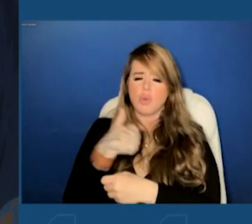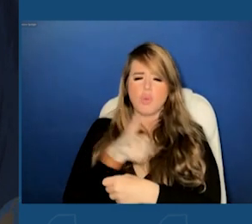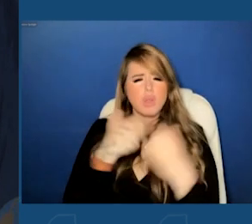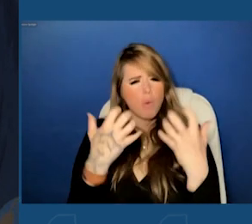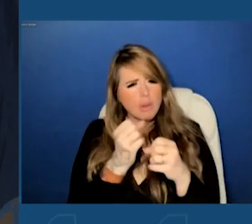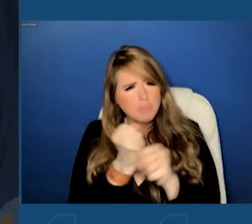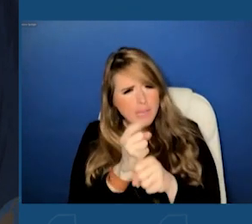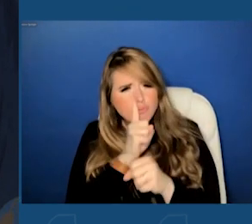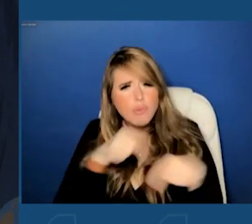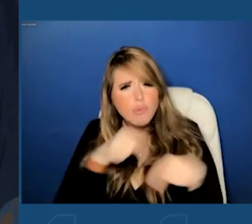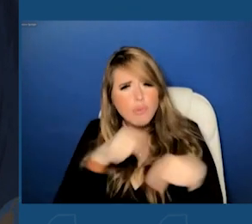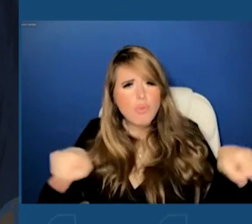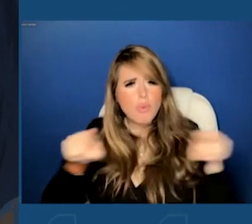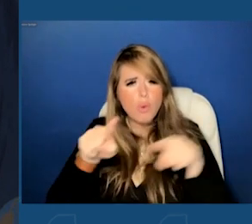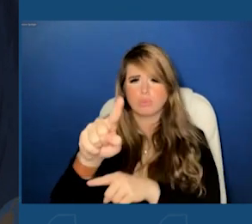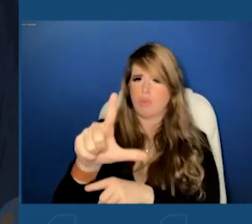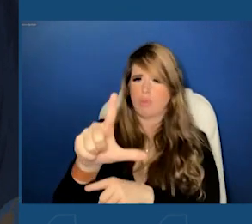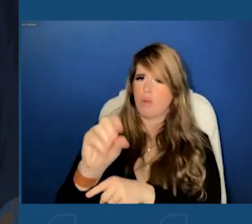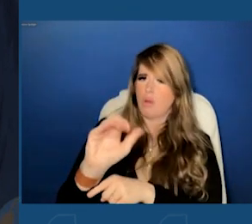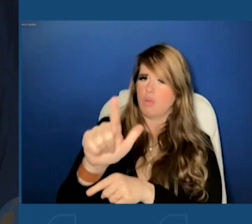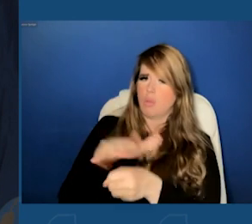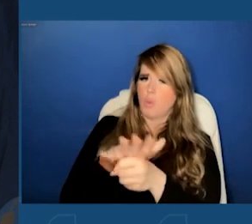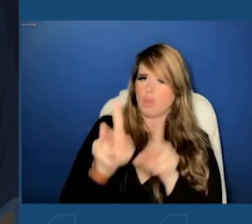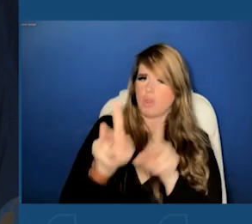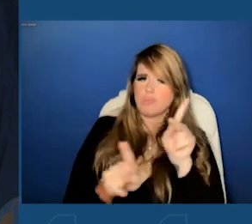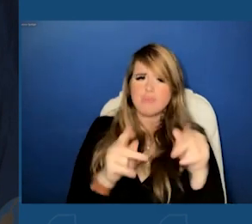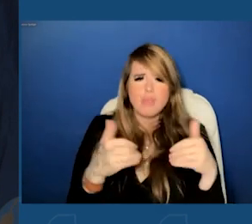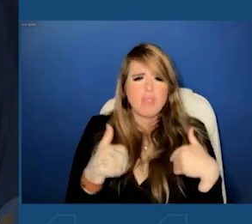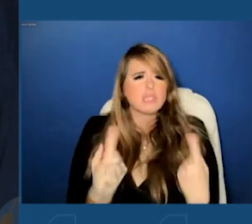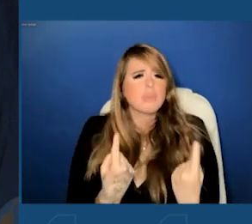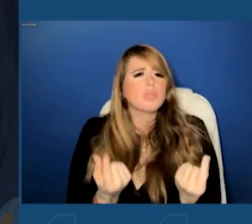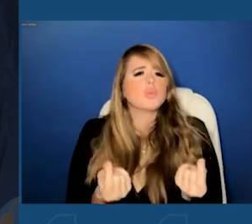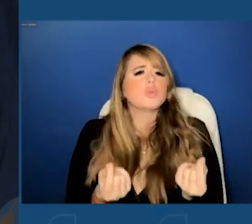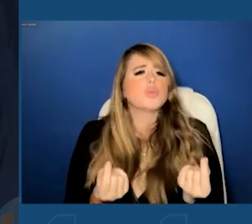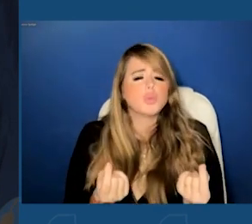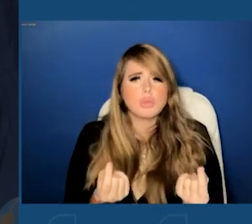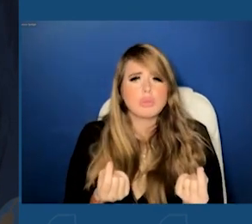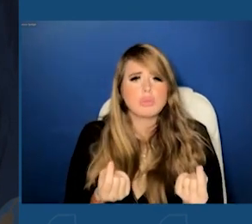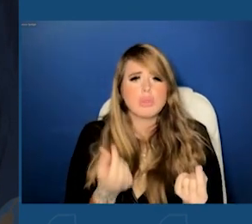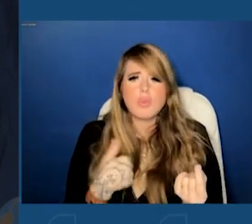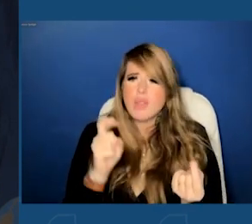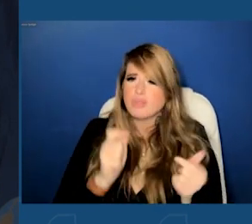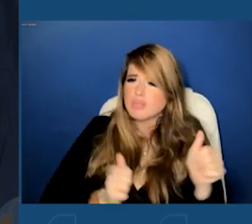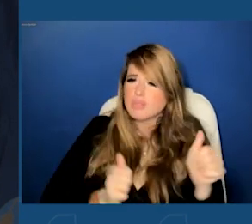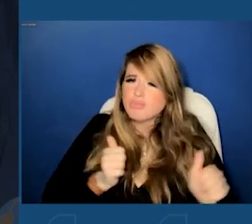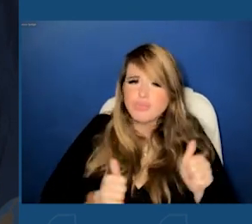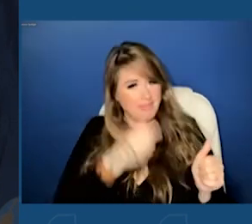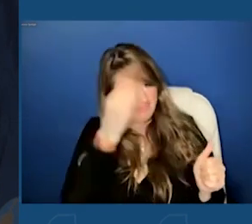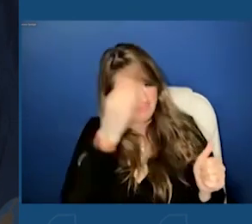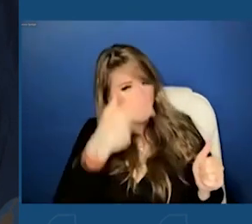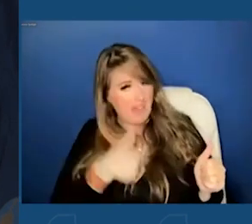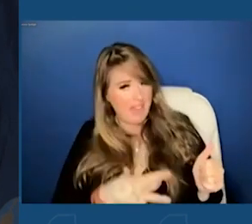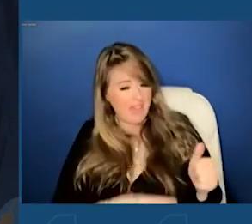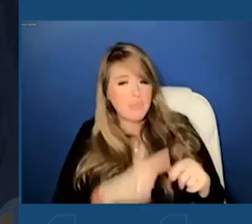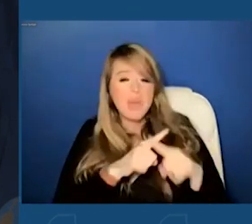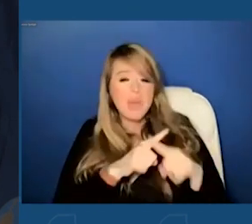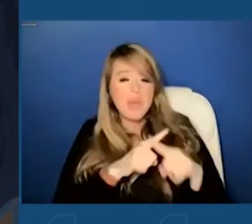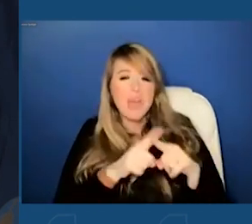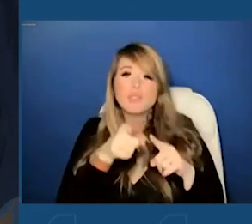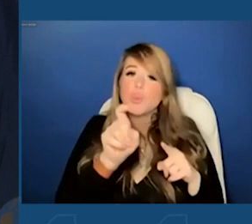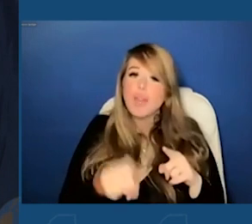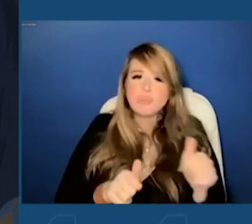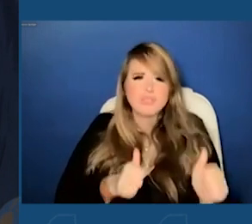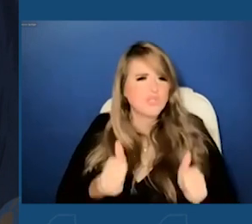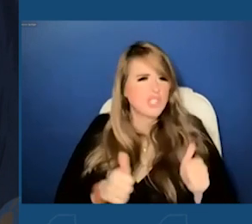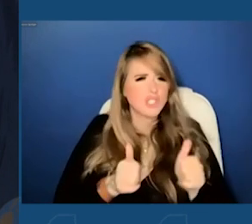the times when you got to be pretty fierce. I happen to like it down there, but you have to be pretty fierce to go into the